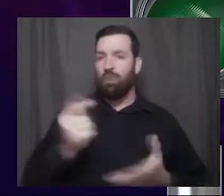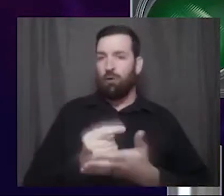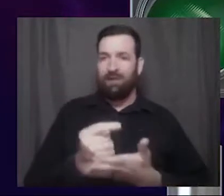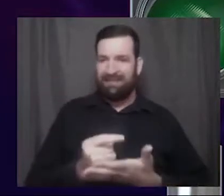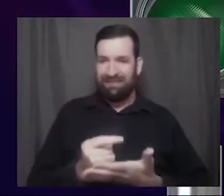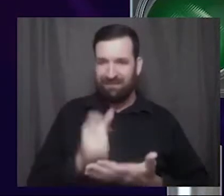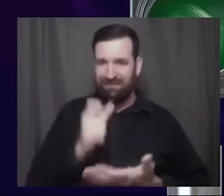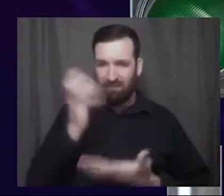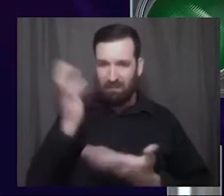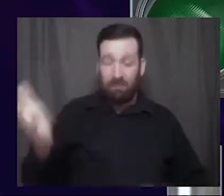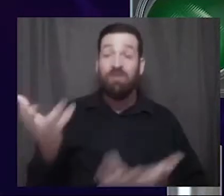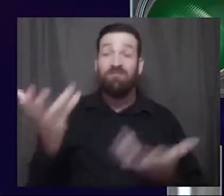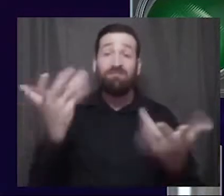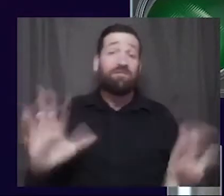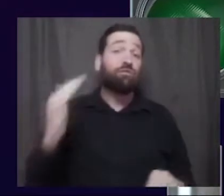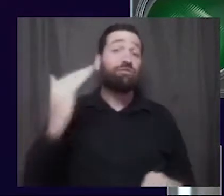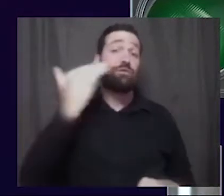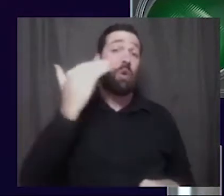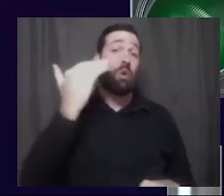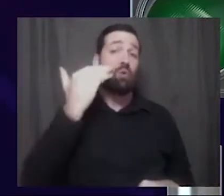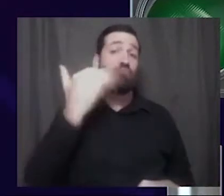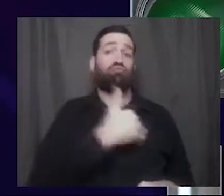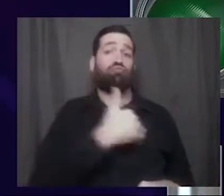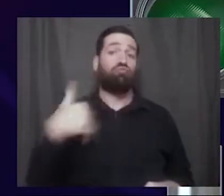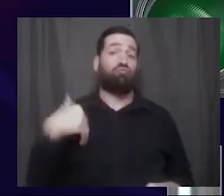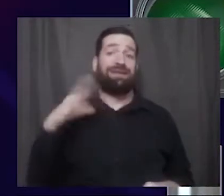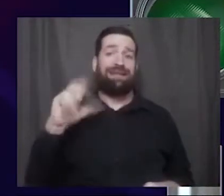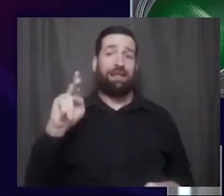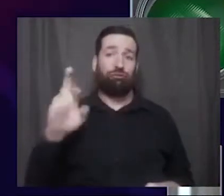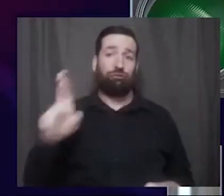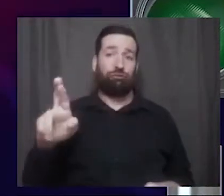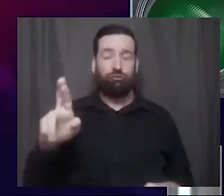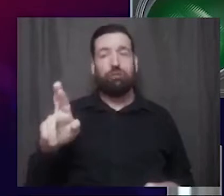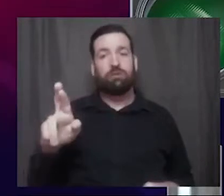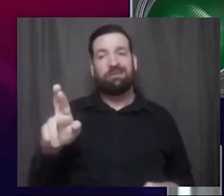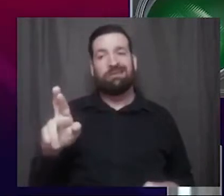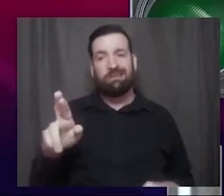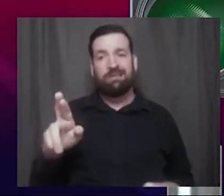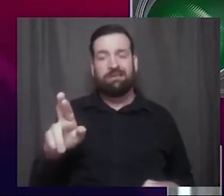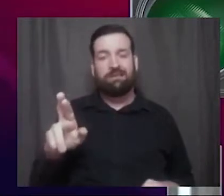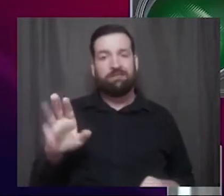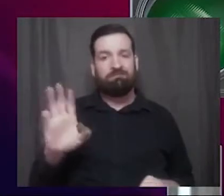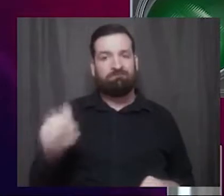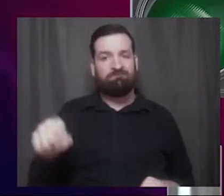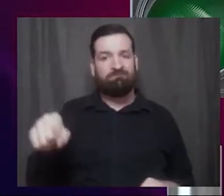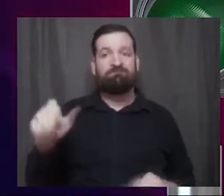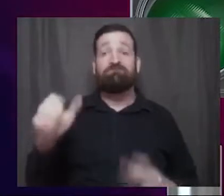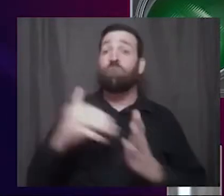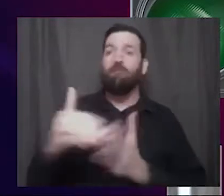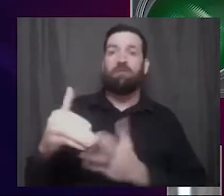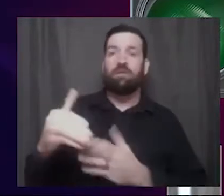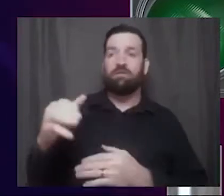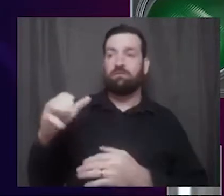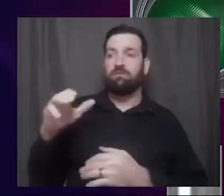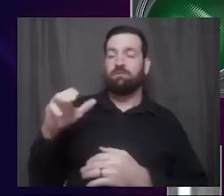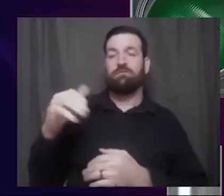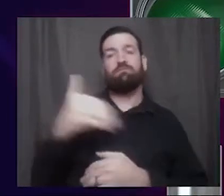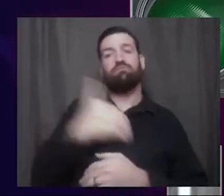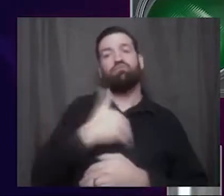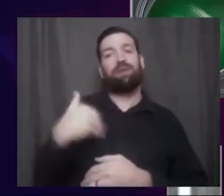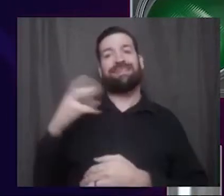cancer is technically definitely a contraindication because a lot of the breast cancer is hormone positive, like hormone